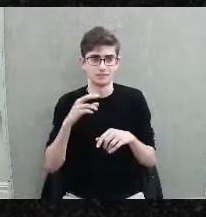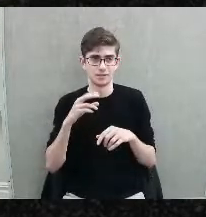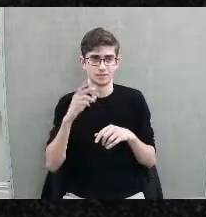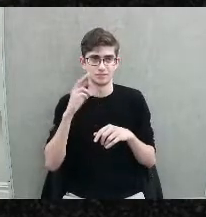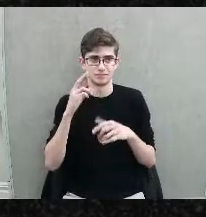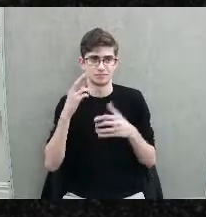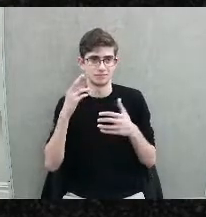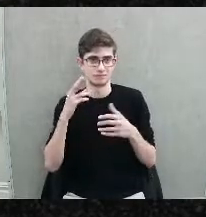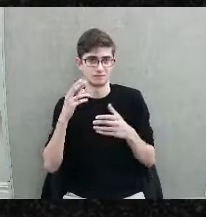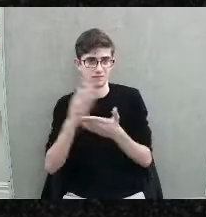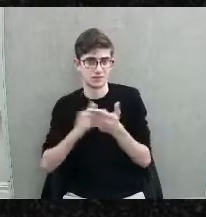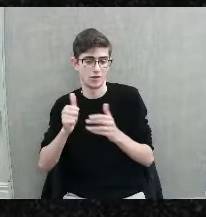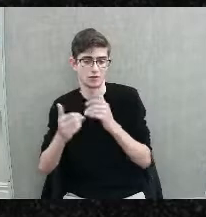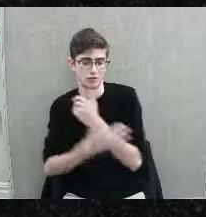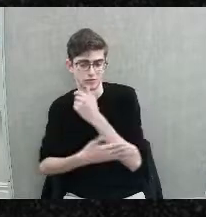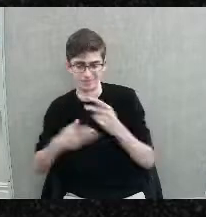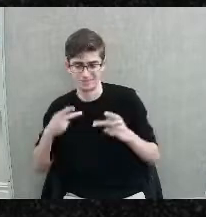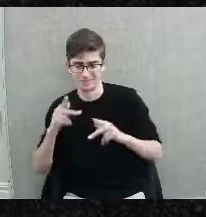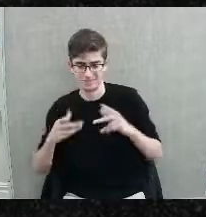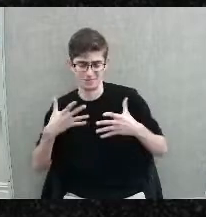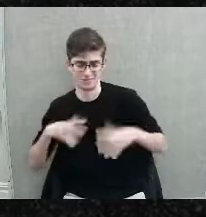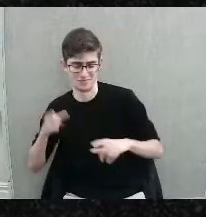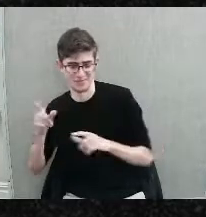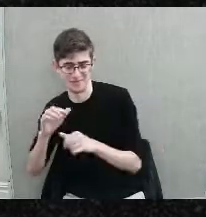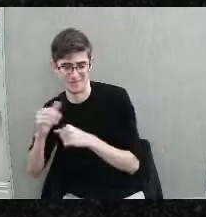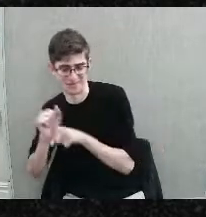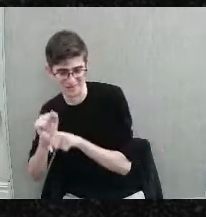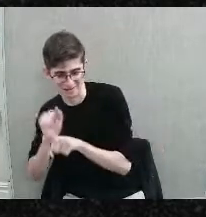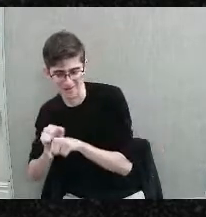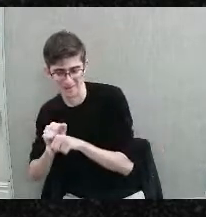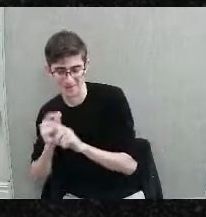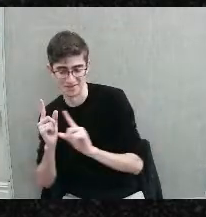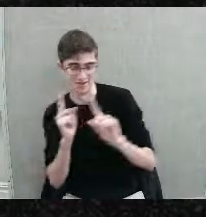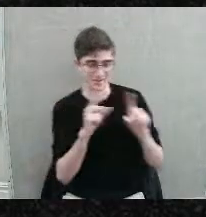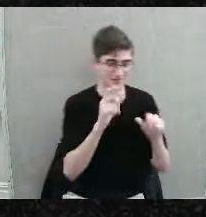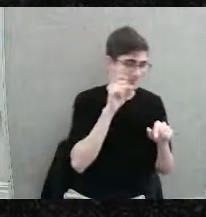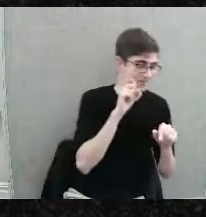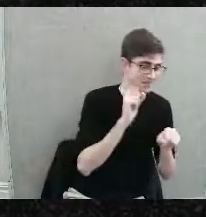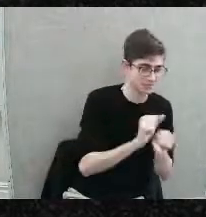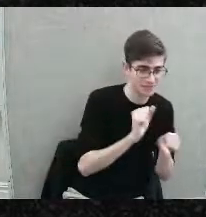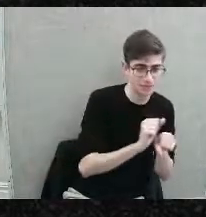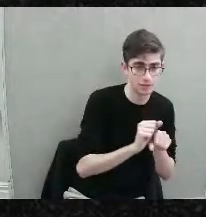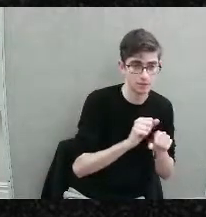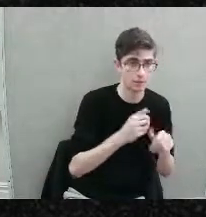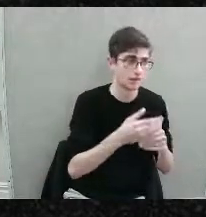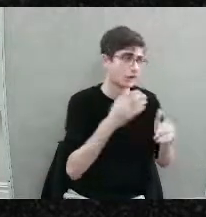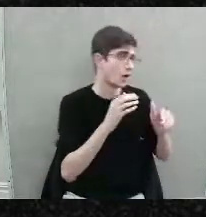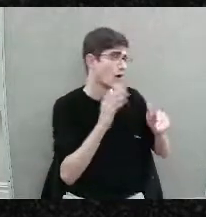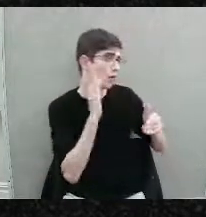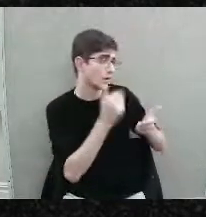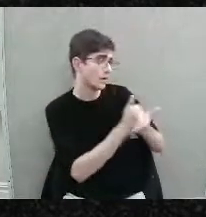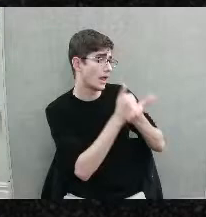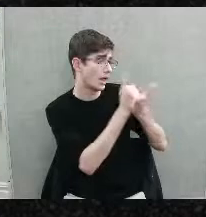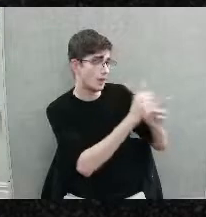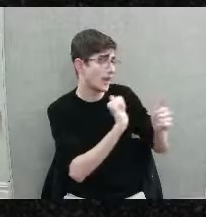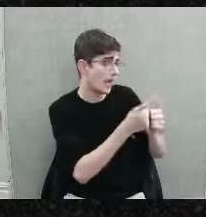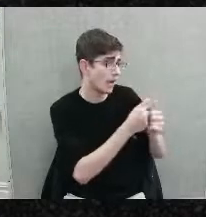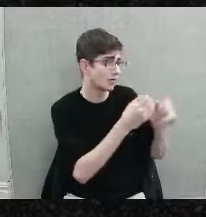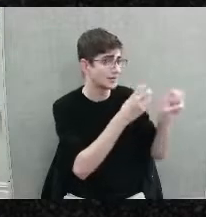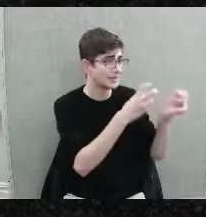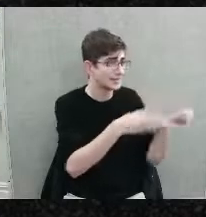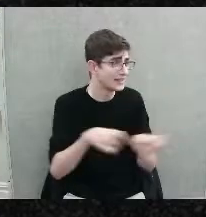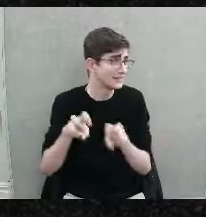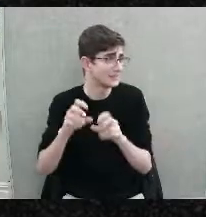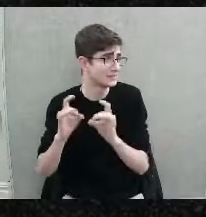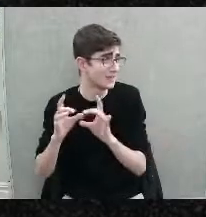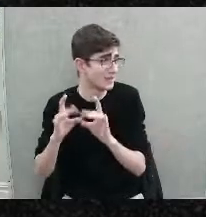so that's why they were engaged in sexual labor. So I'll just throw that out. Yeah, so the chapters, as you can